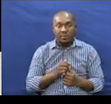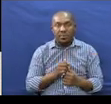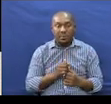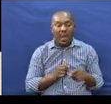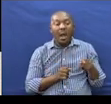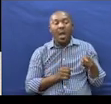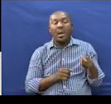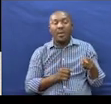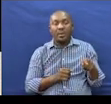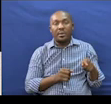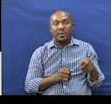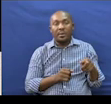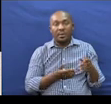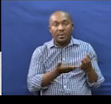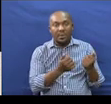it can lead